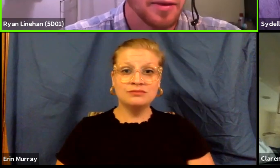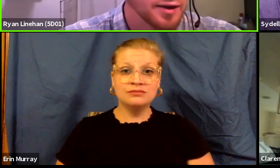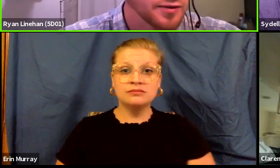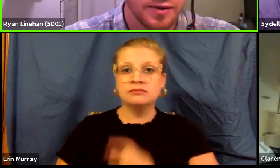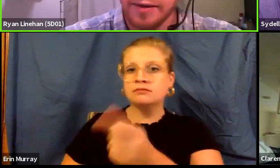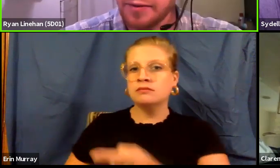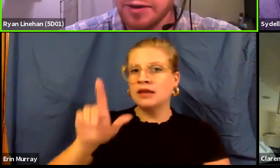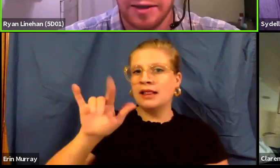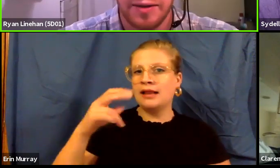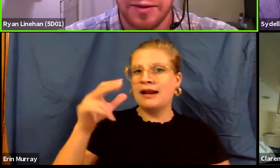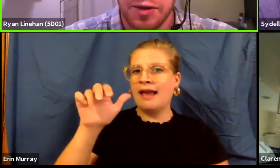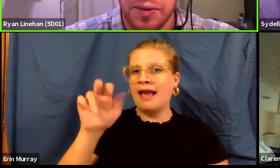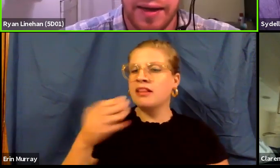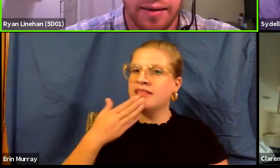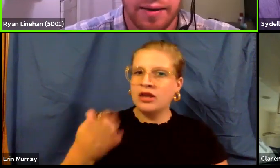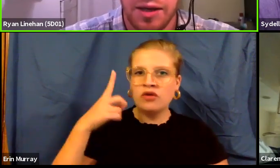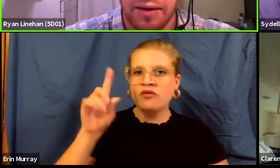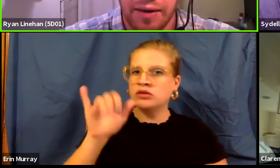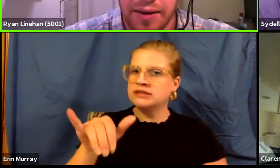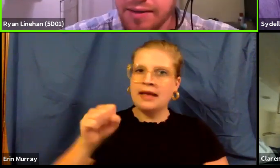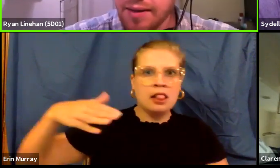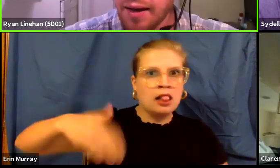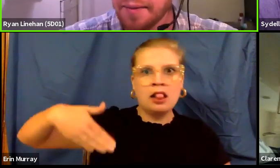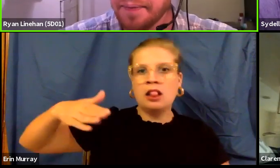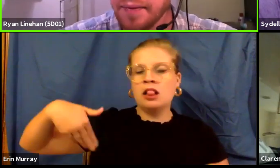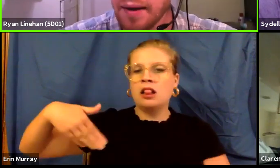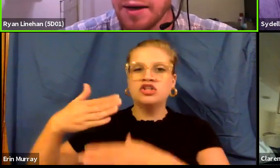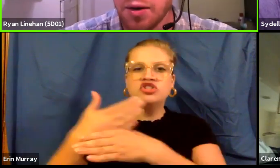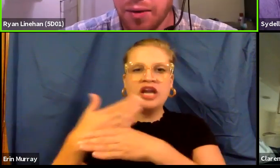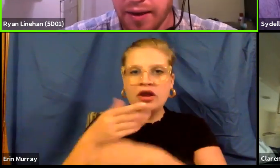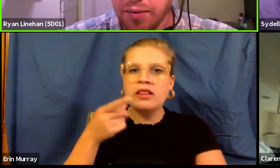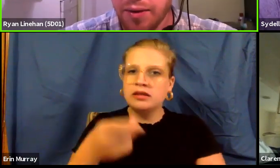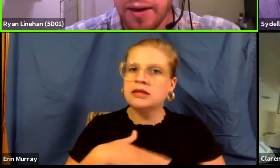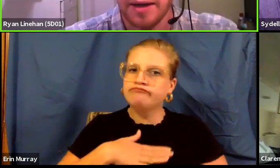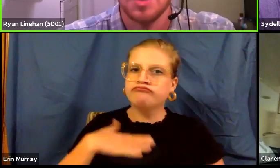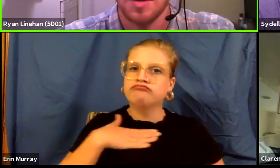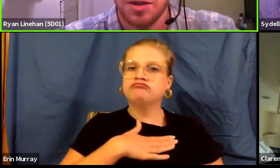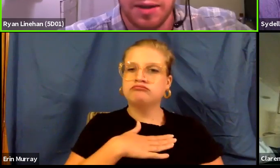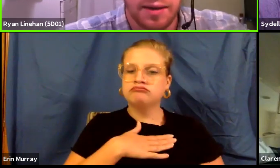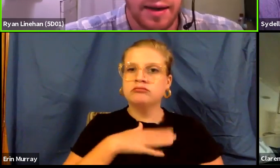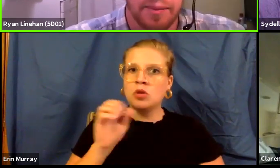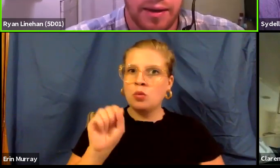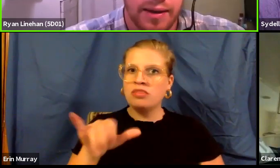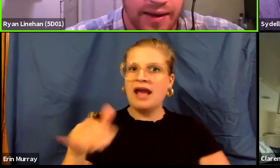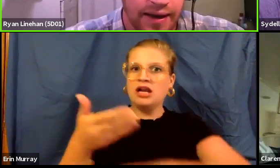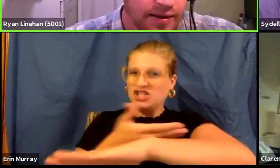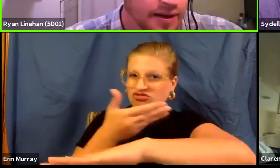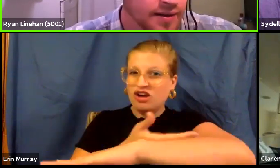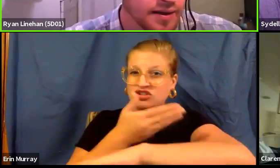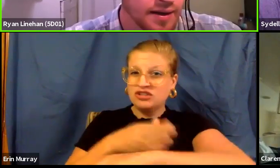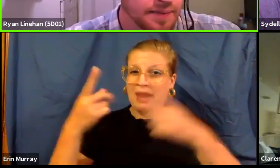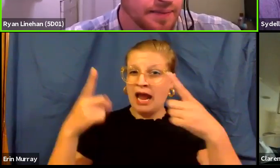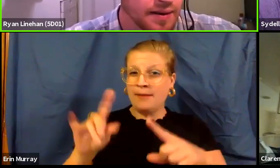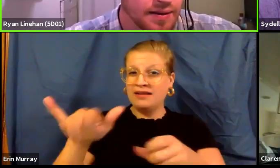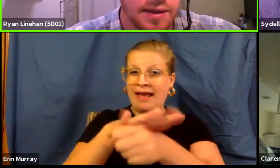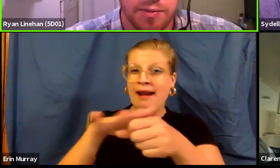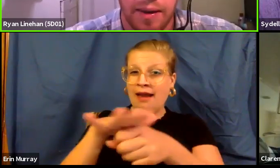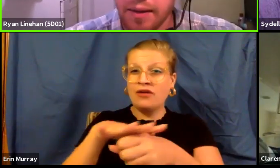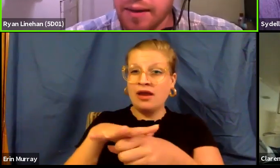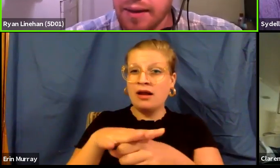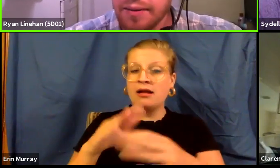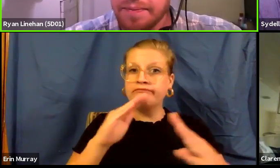Emma, thank you for sticking around so late and sharing this. I know that with that construction happening in that area, the